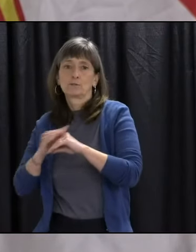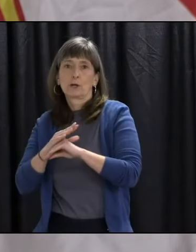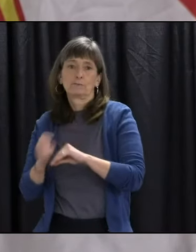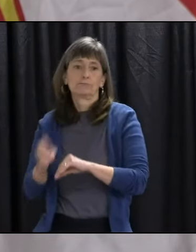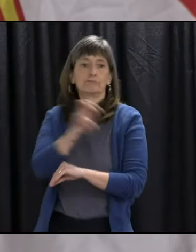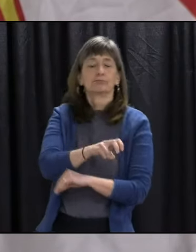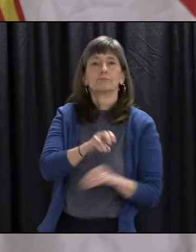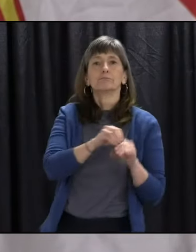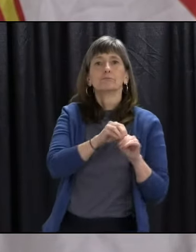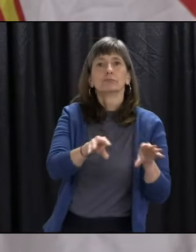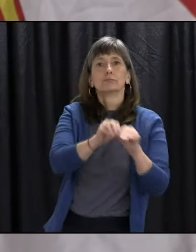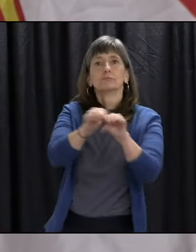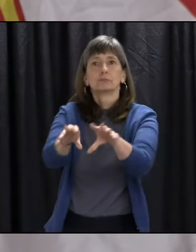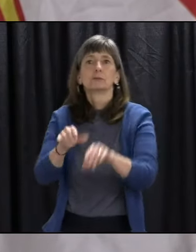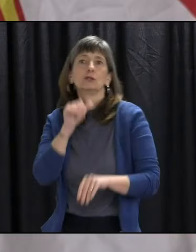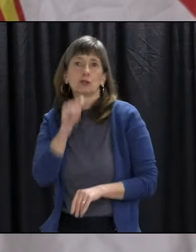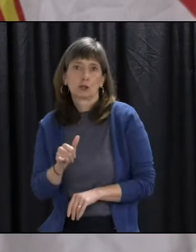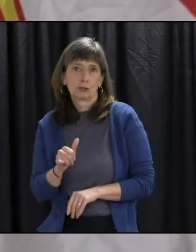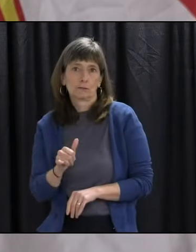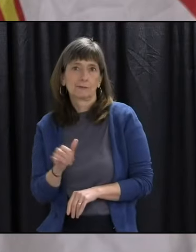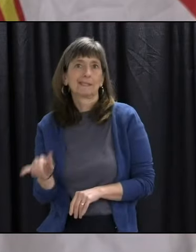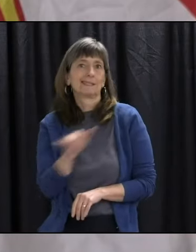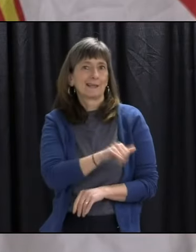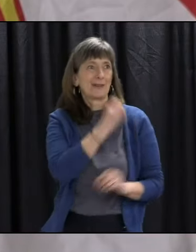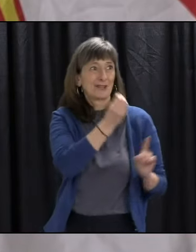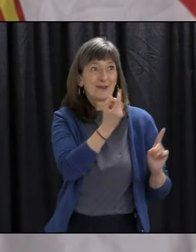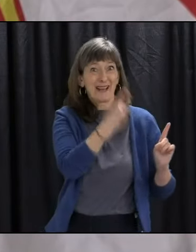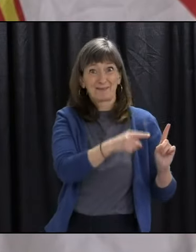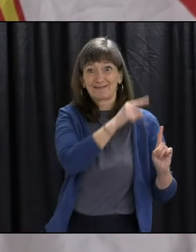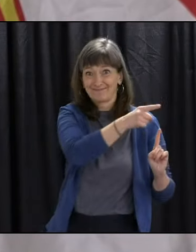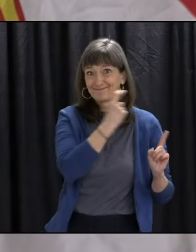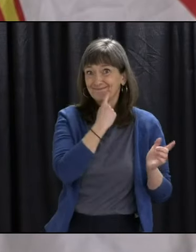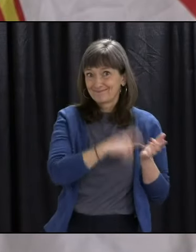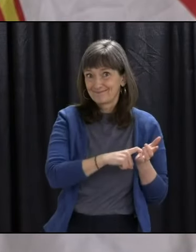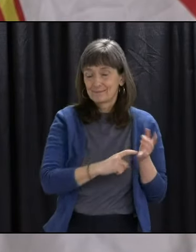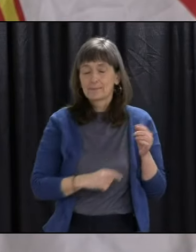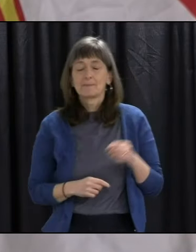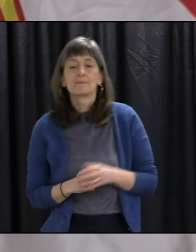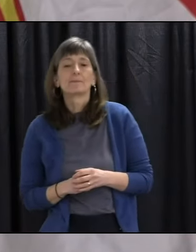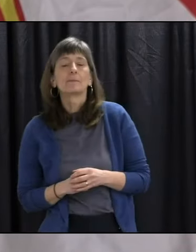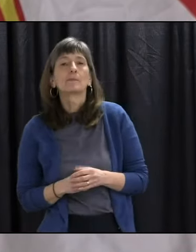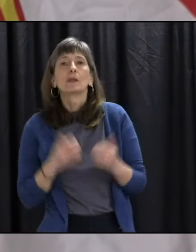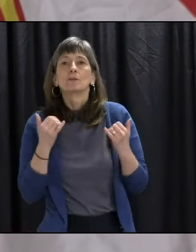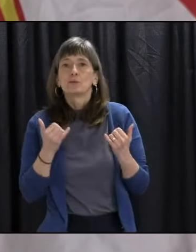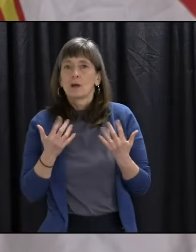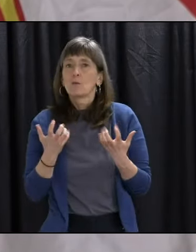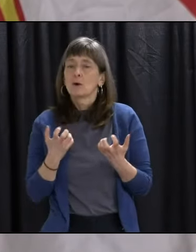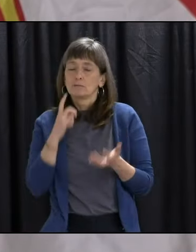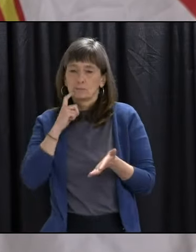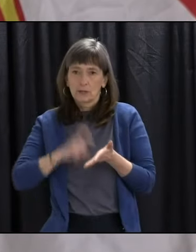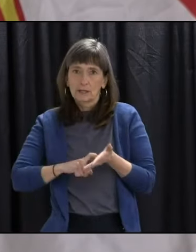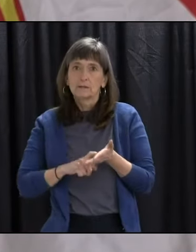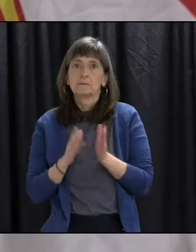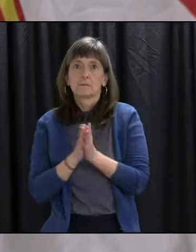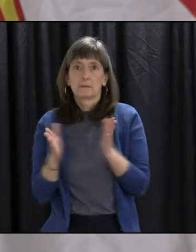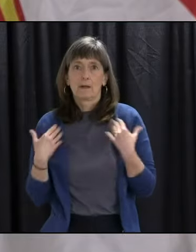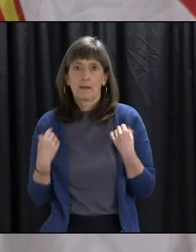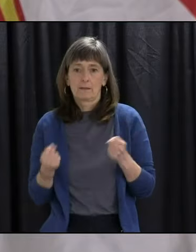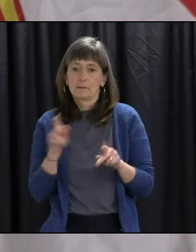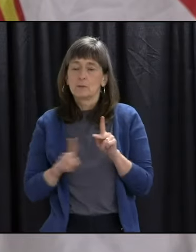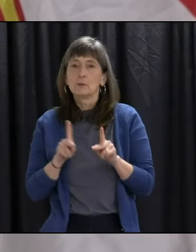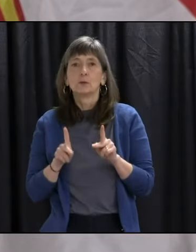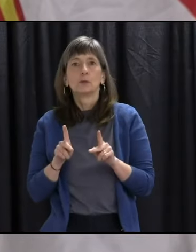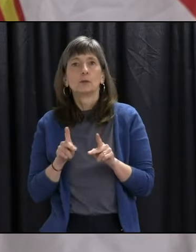devastating. I would like to acknowledge today the incredible efforts of our public health professionals in this province, those of you who are